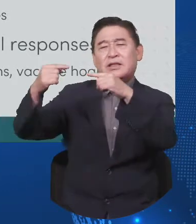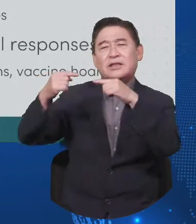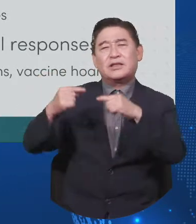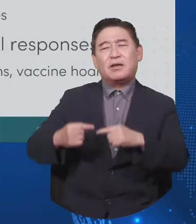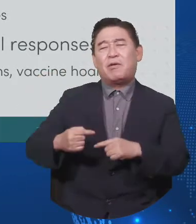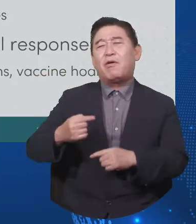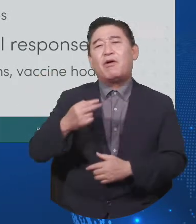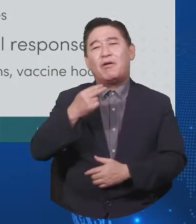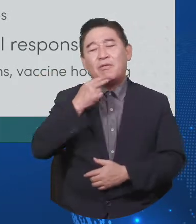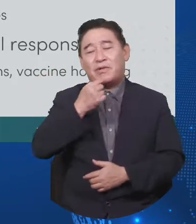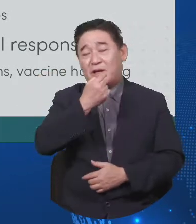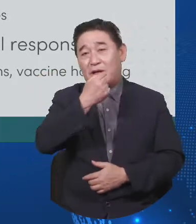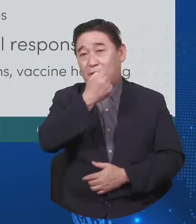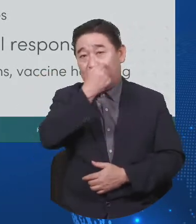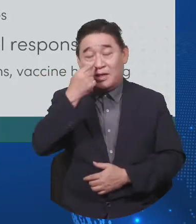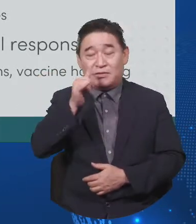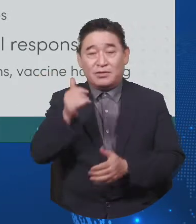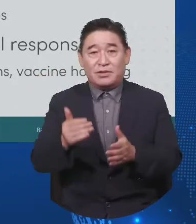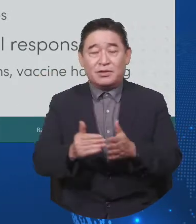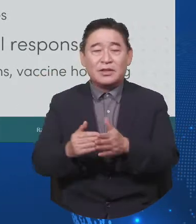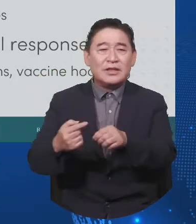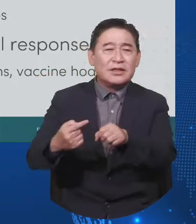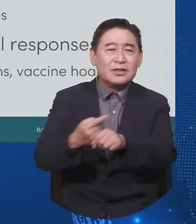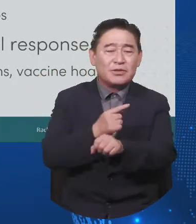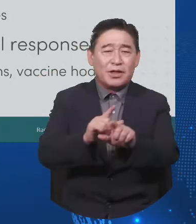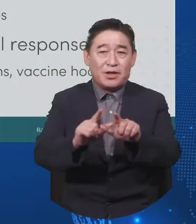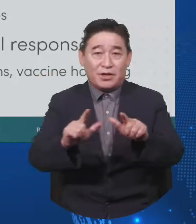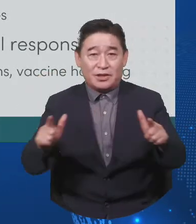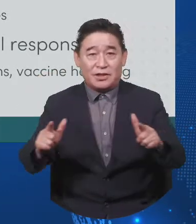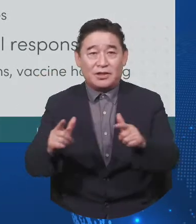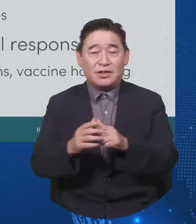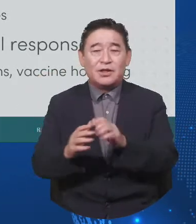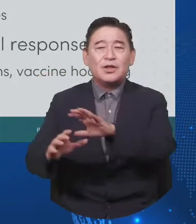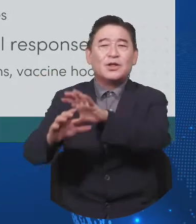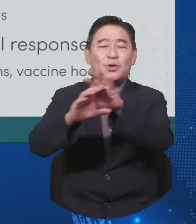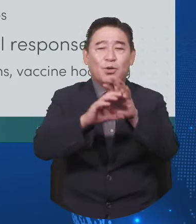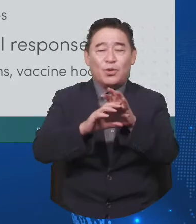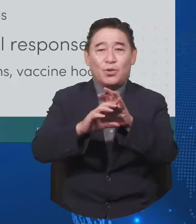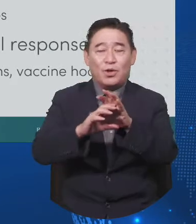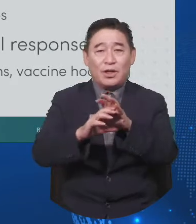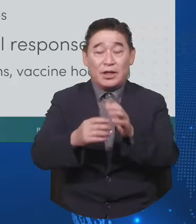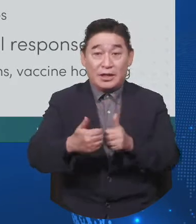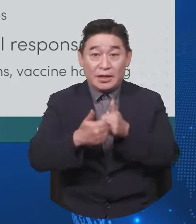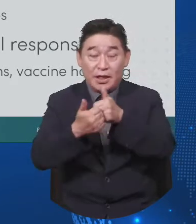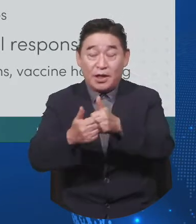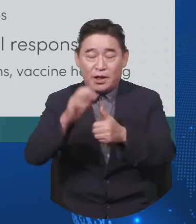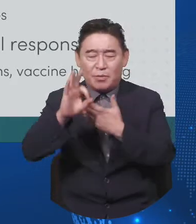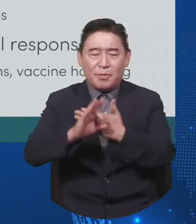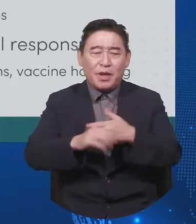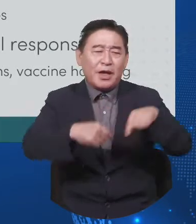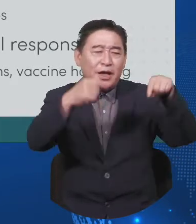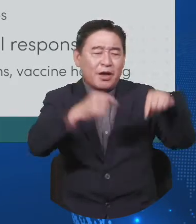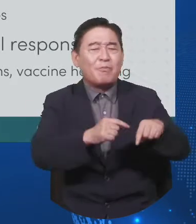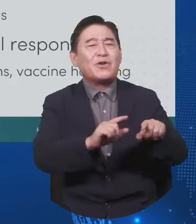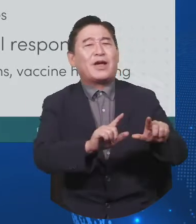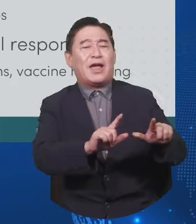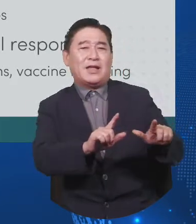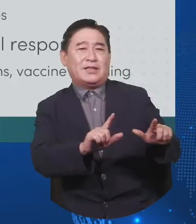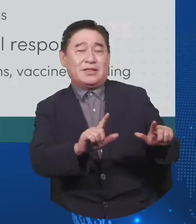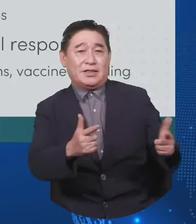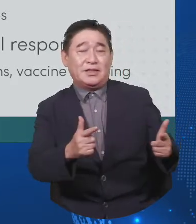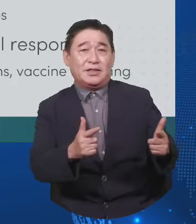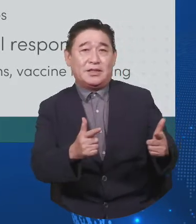Indeed, many of the responses we reviewed showed that instead of acting cooperatively, there are lots of examples of self-interest